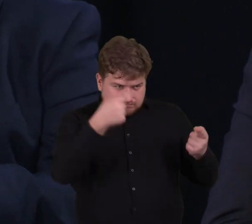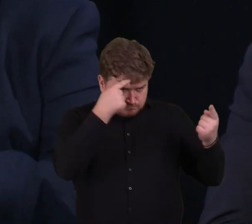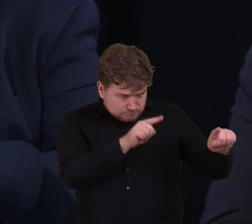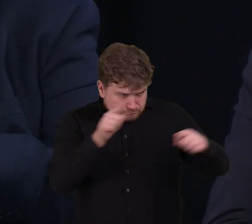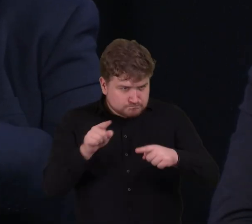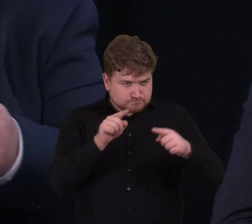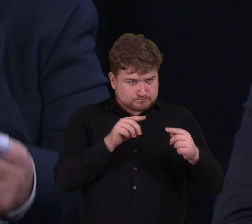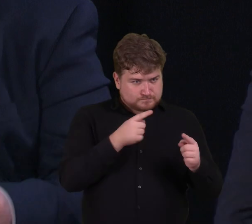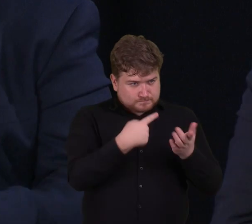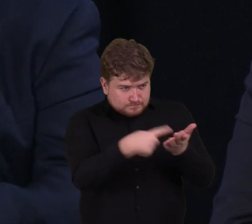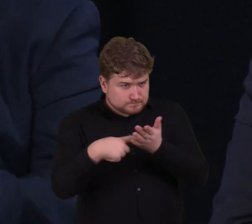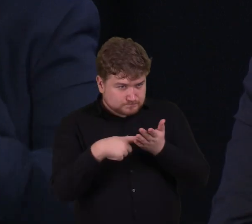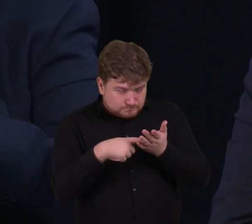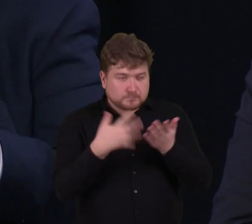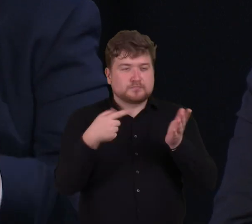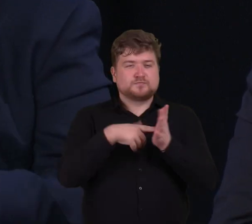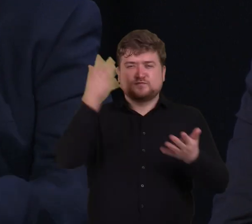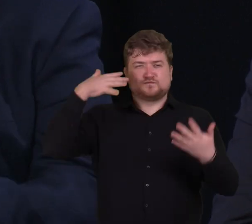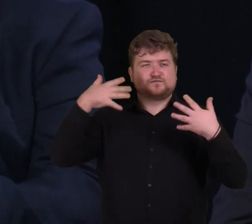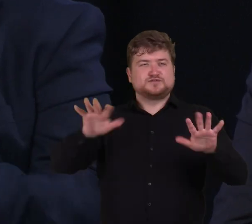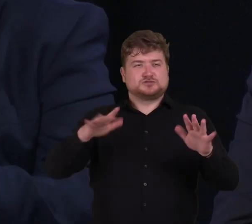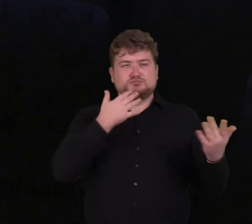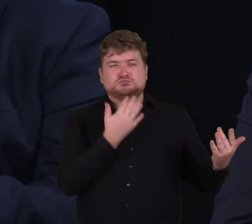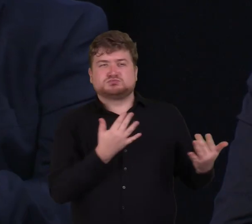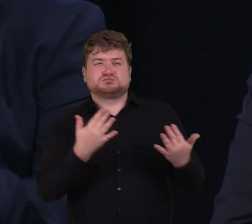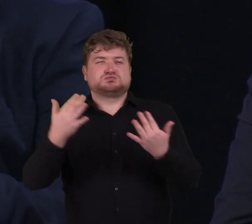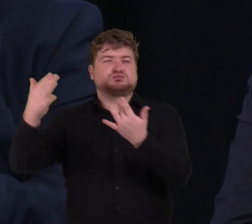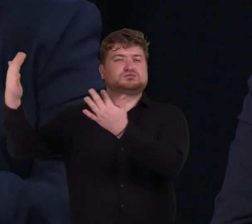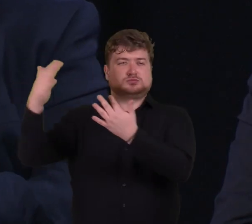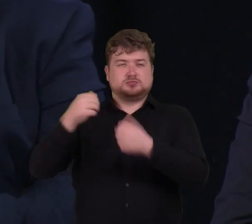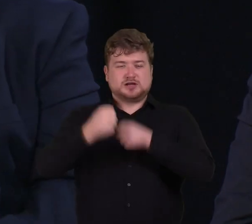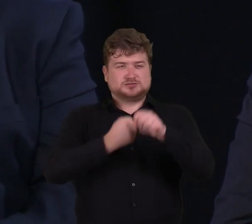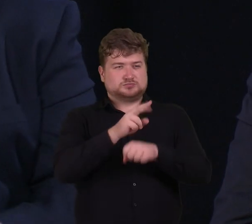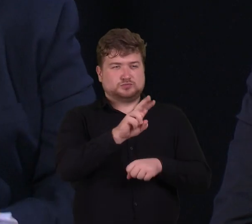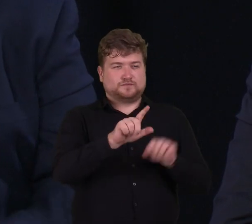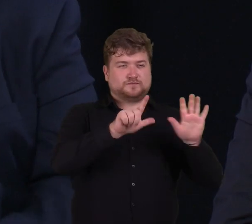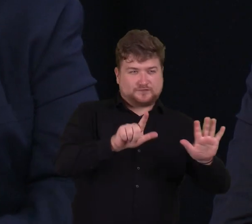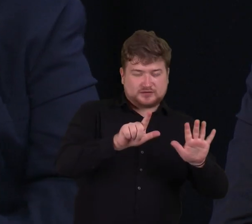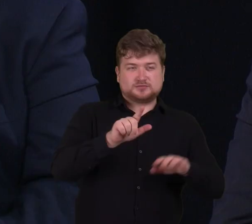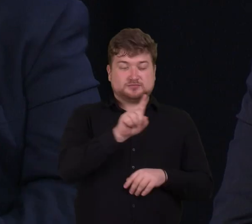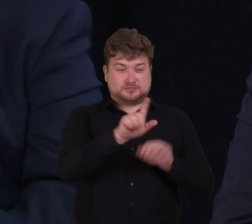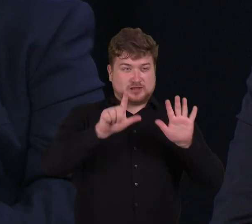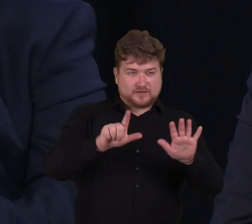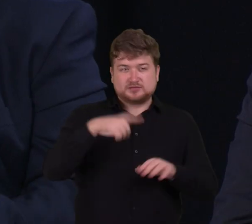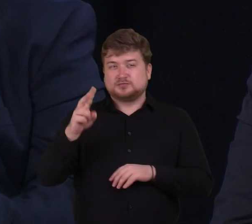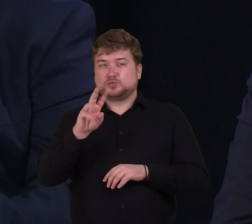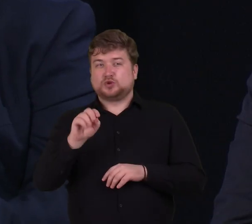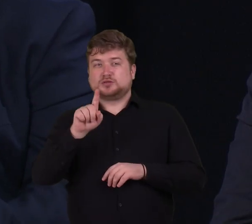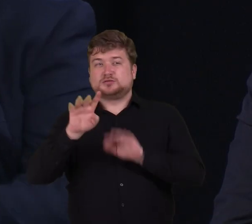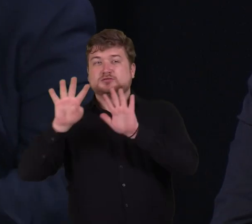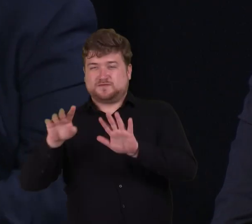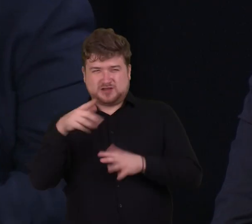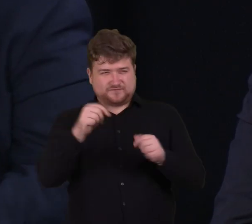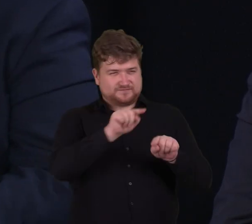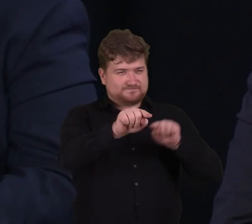to rehabilitate all of this area and economically also. But one of the most important, because